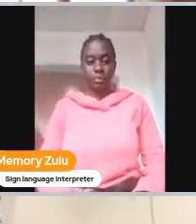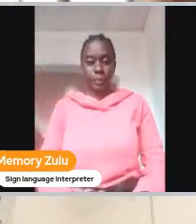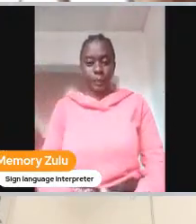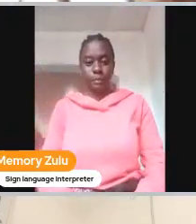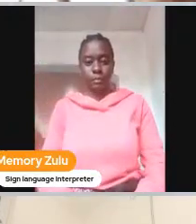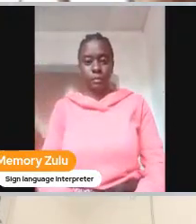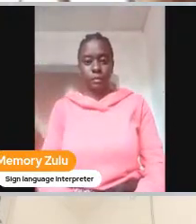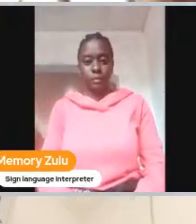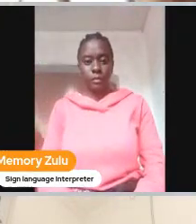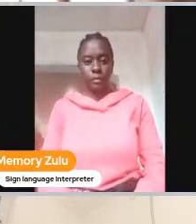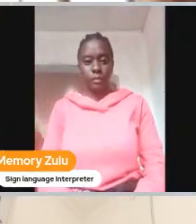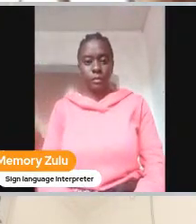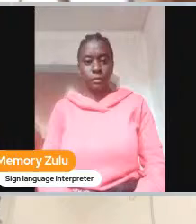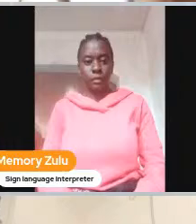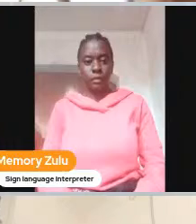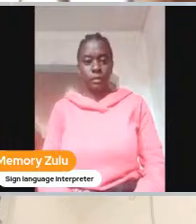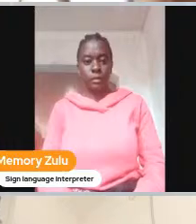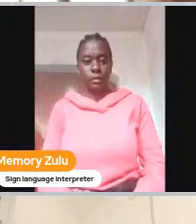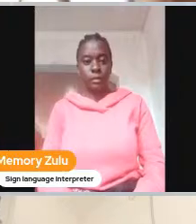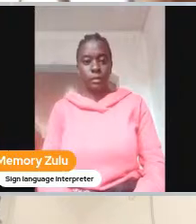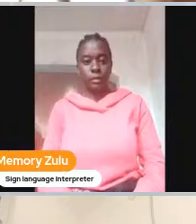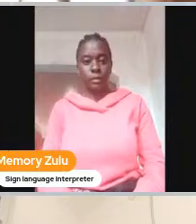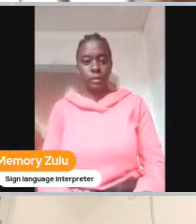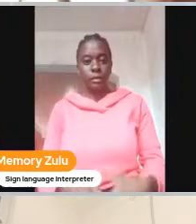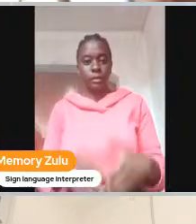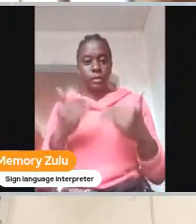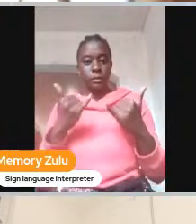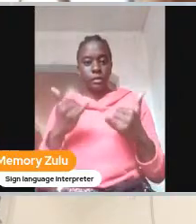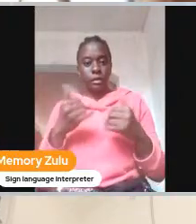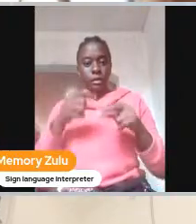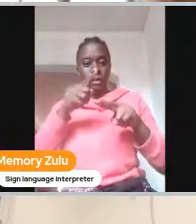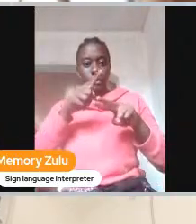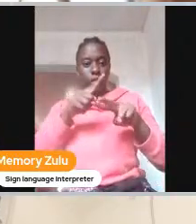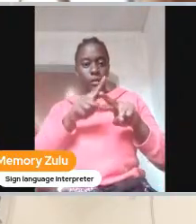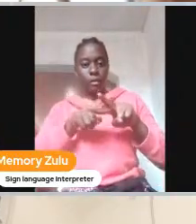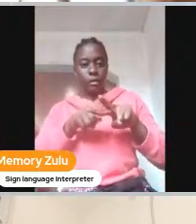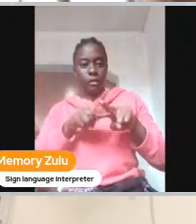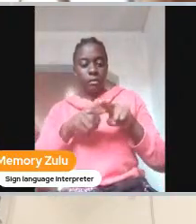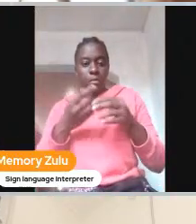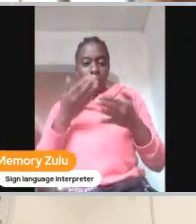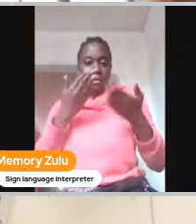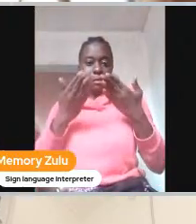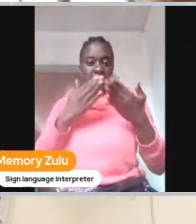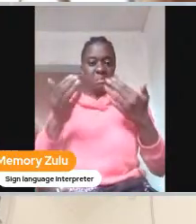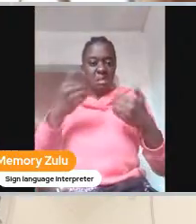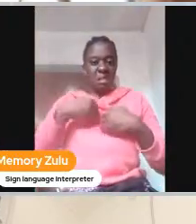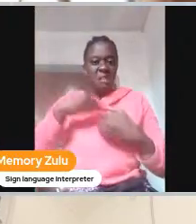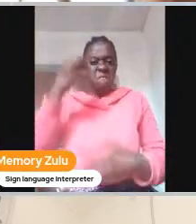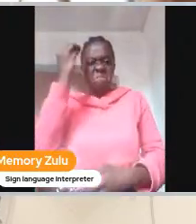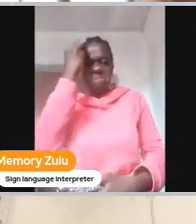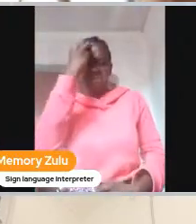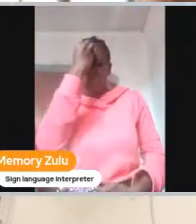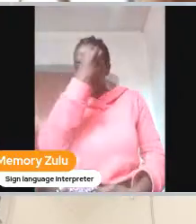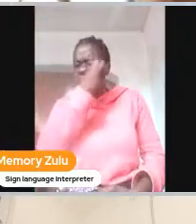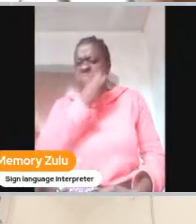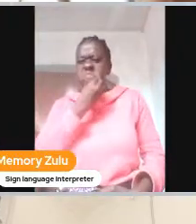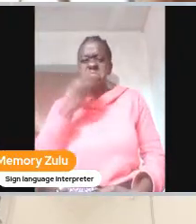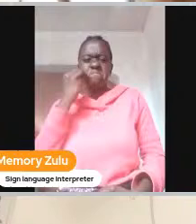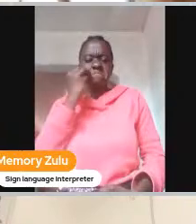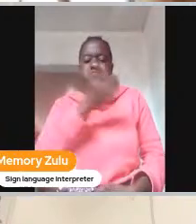present with a certain type of rash, maybe episodes will come in, some diarrhea, some will come with a cough.